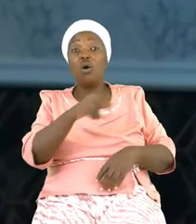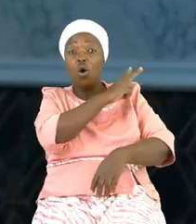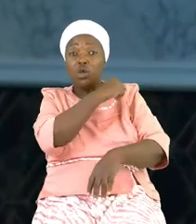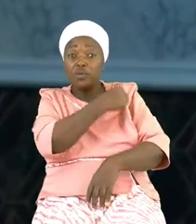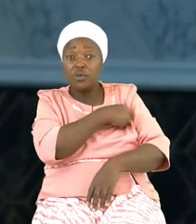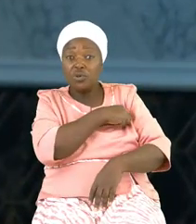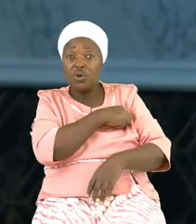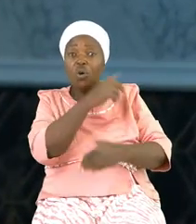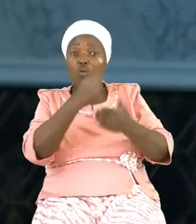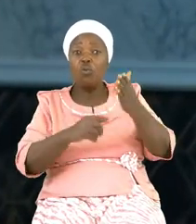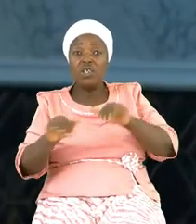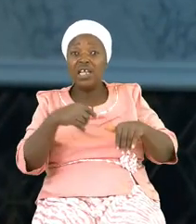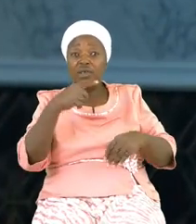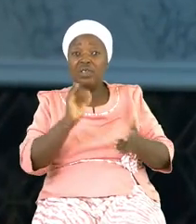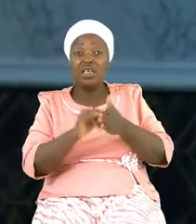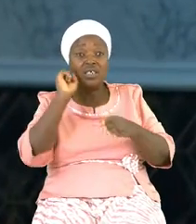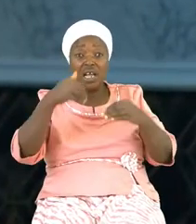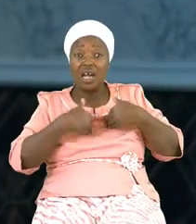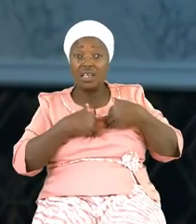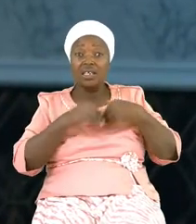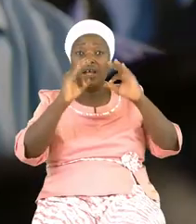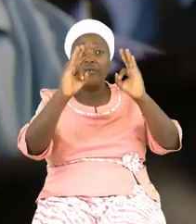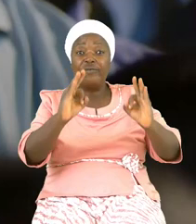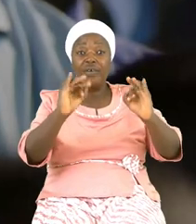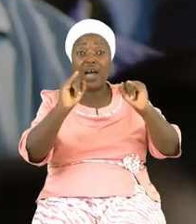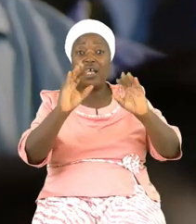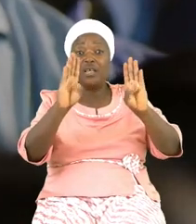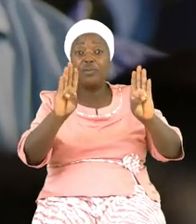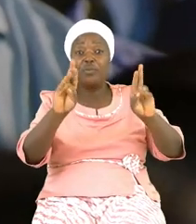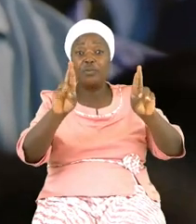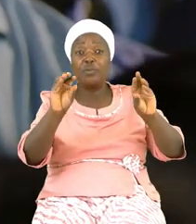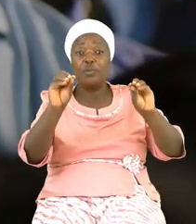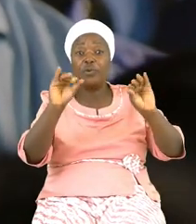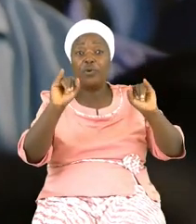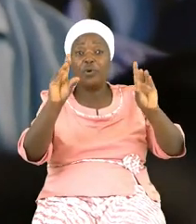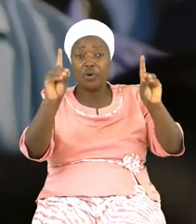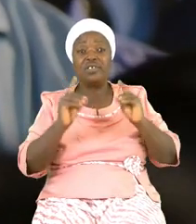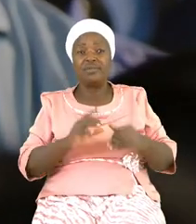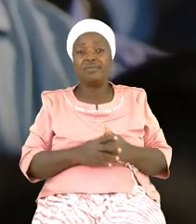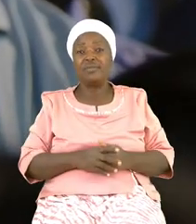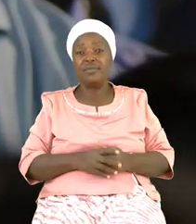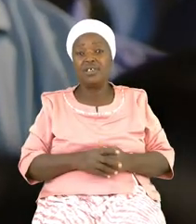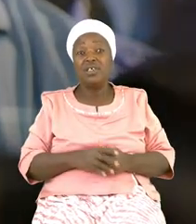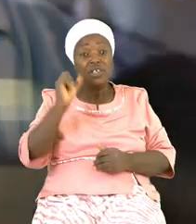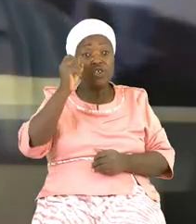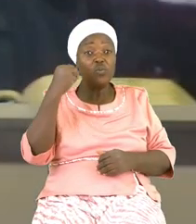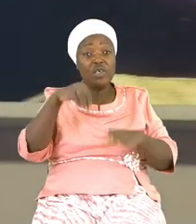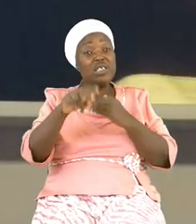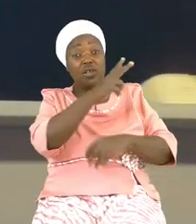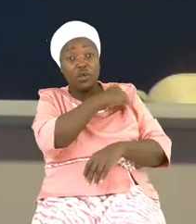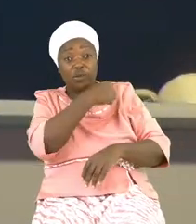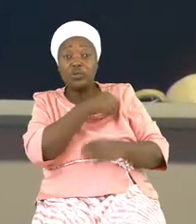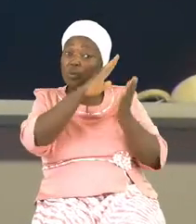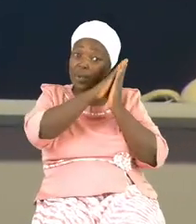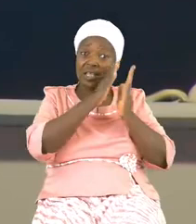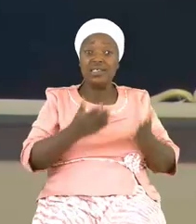had? Tell me now. Fibroid. She was already on the hospital bed,